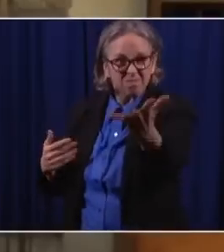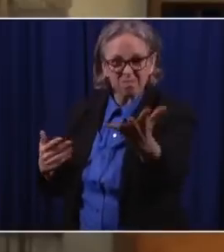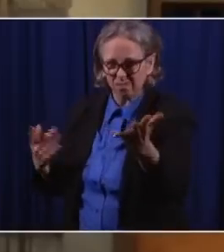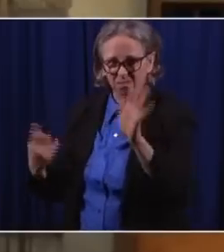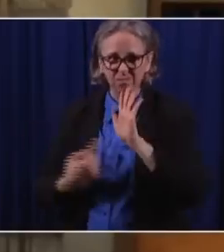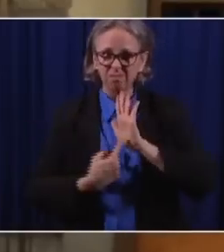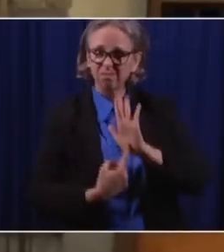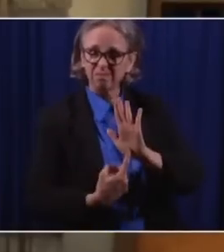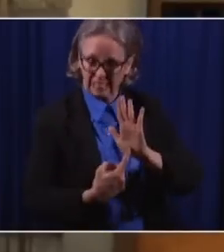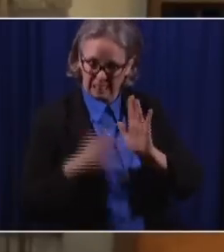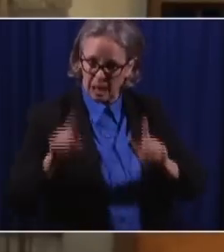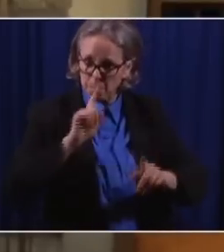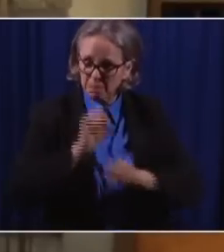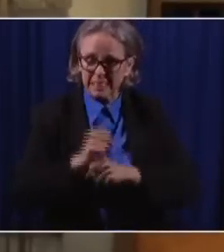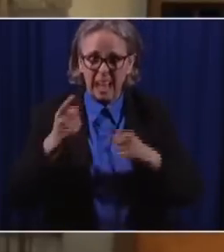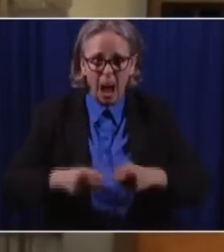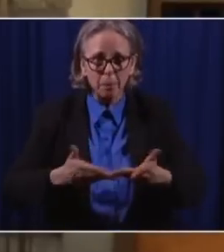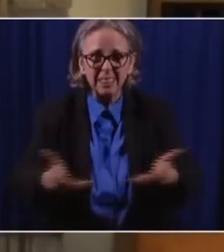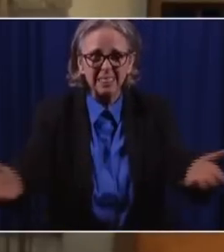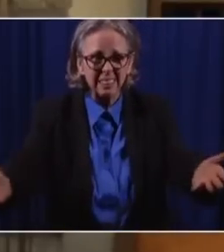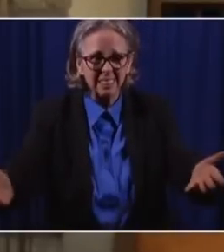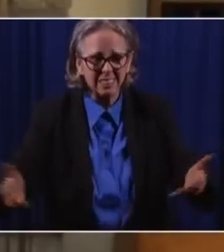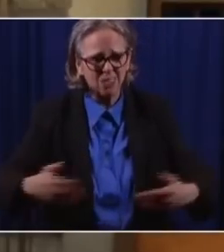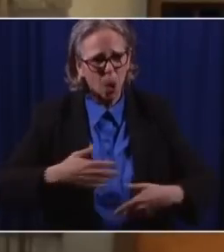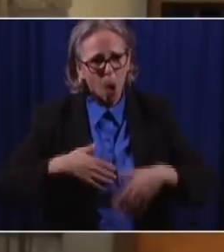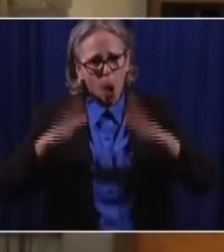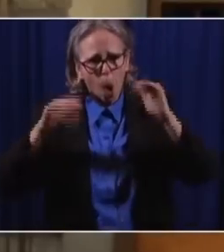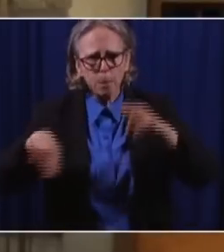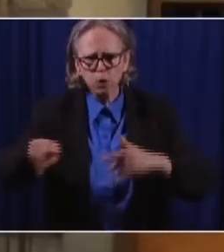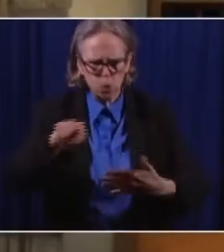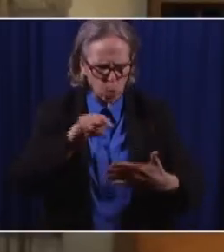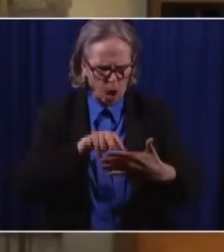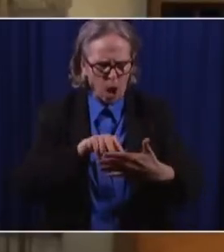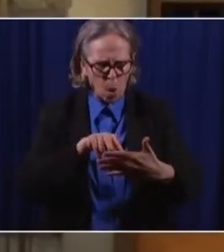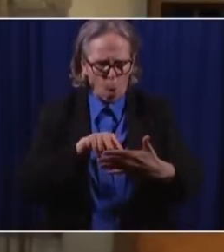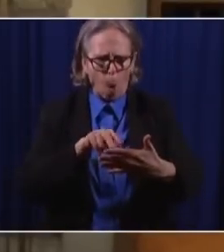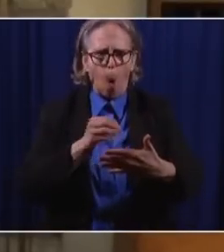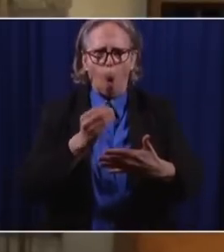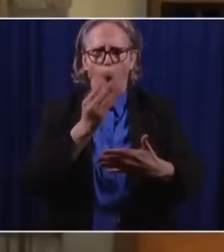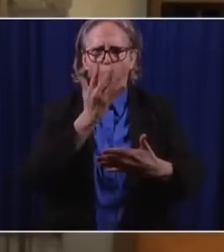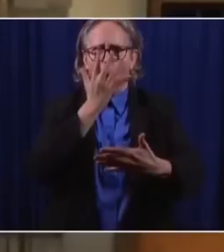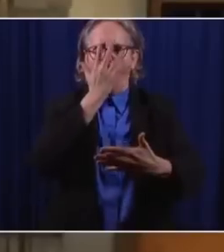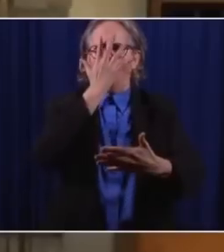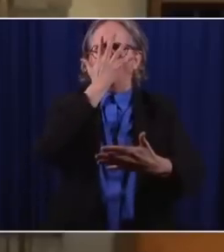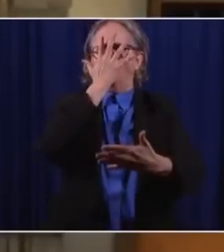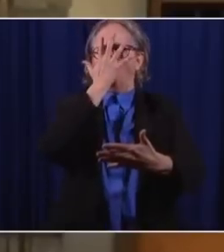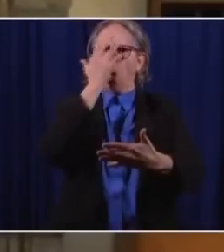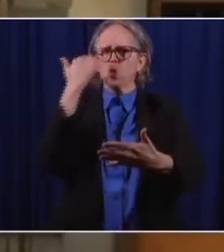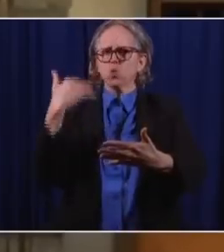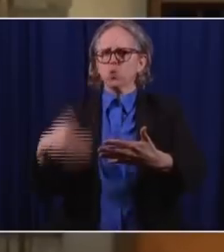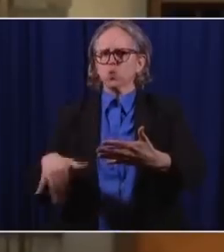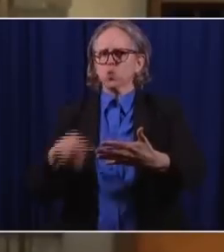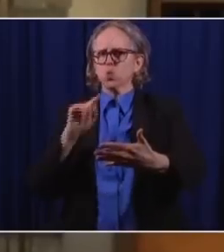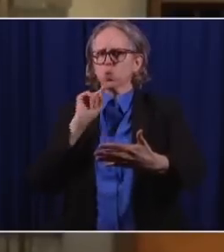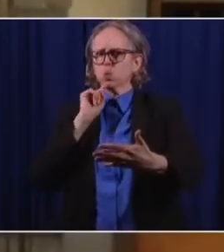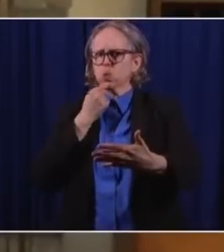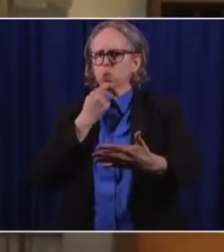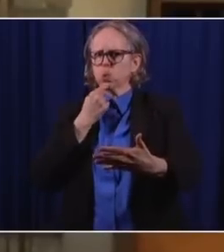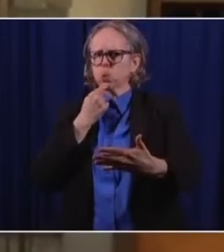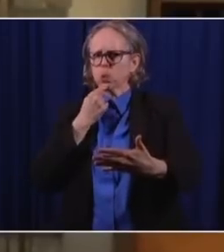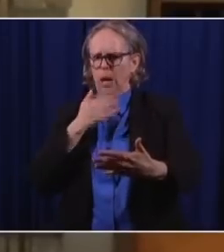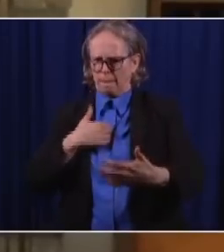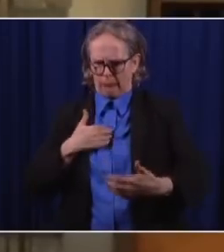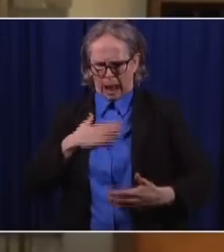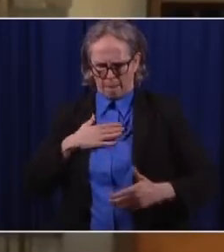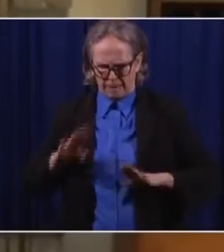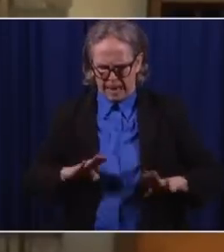Hopefully, we hope that citizens will take that information and understand the gravity of what they are seeing. This has never gone